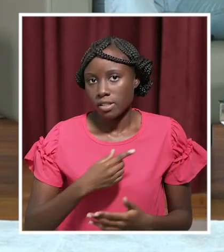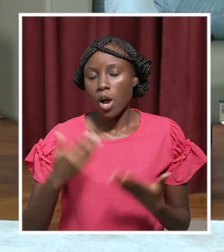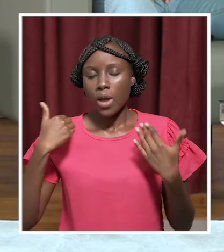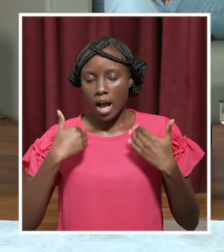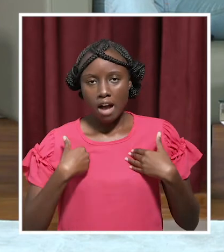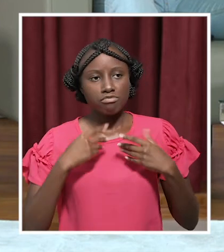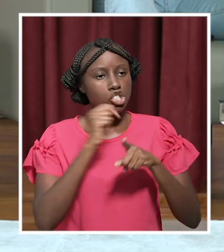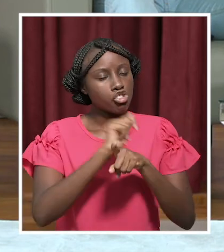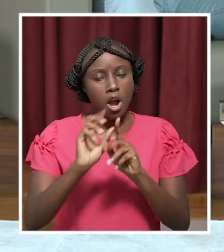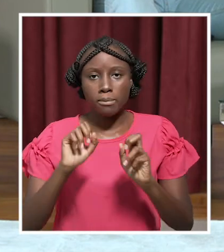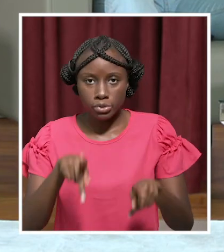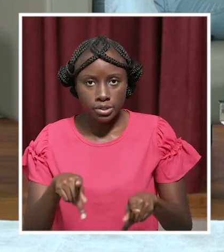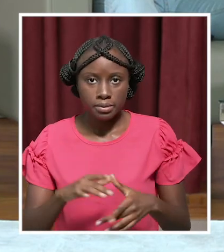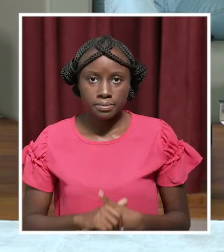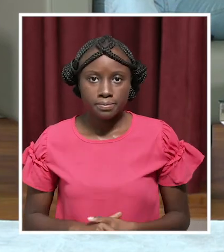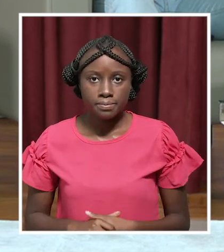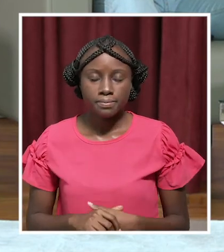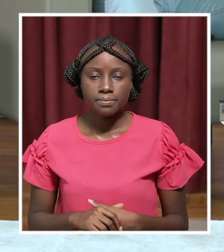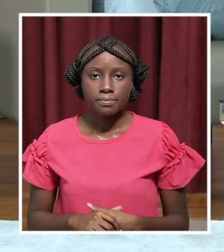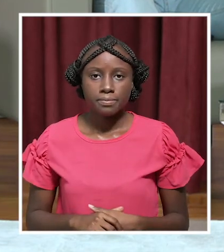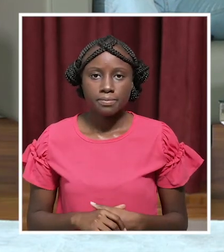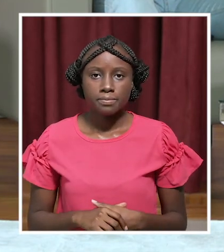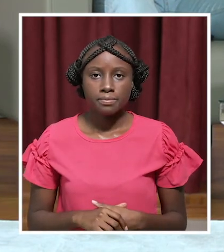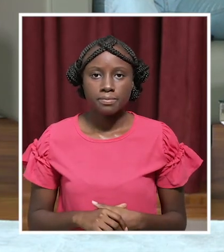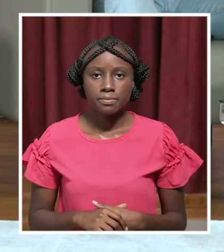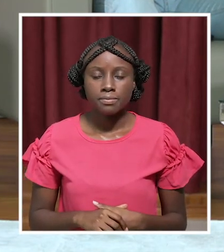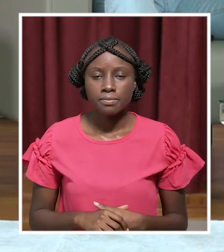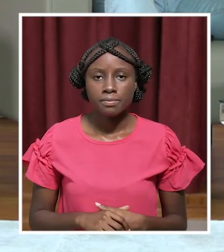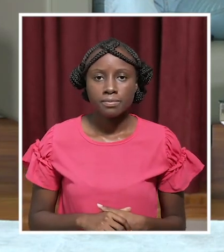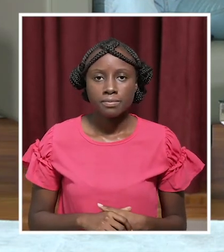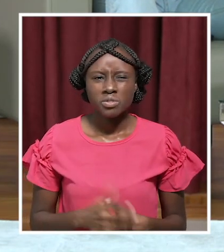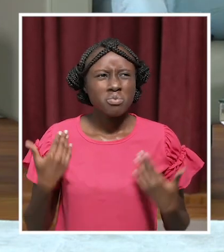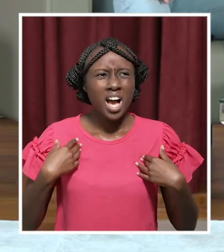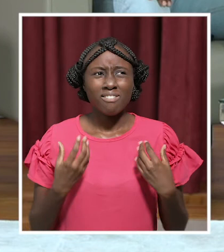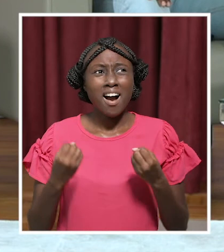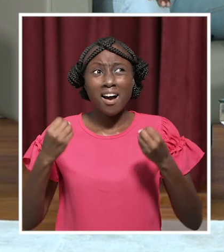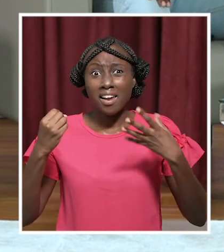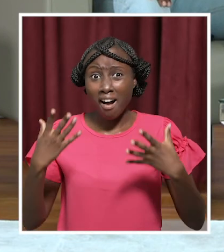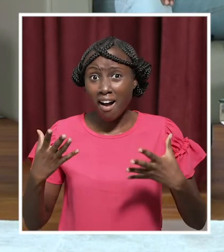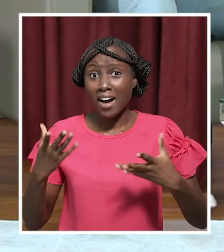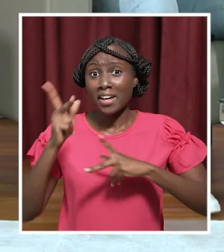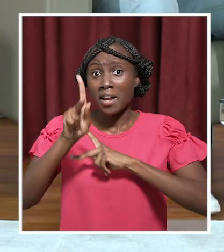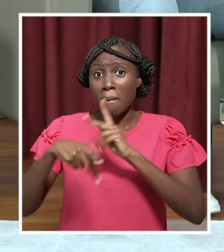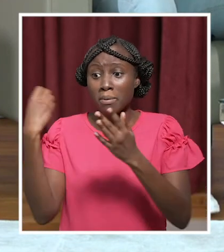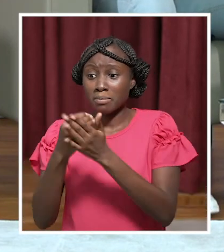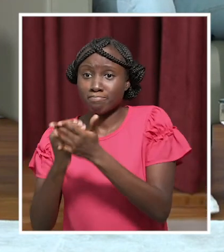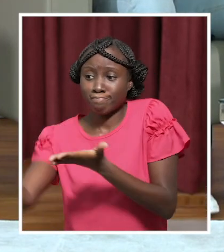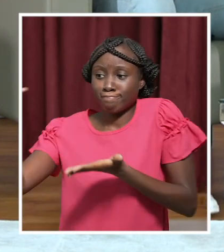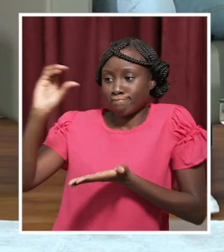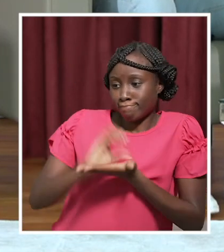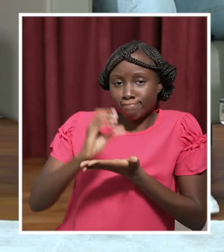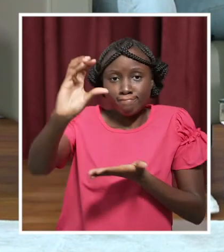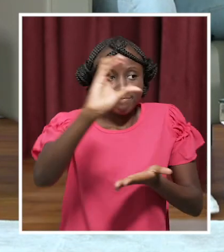them. It is, again, is something in which we have a lot of sponsors on board. And sponsors have